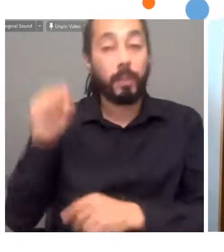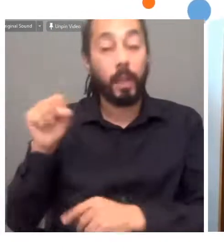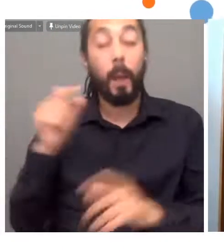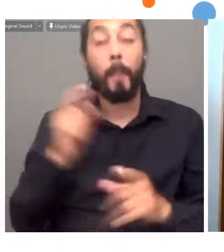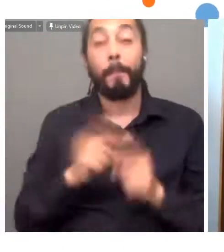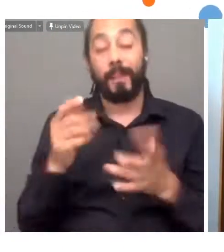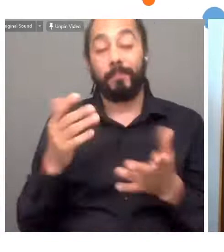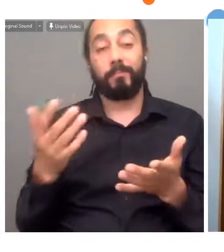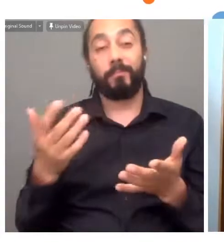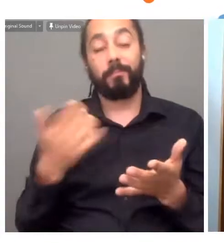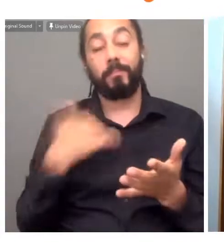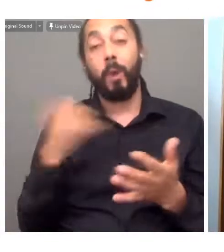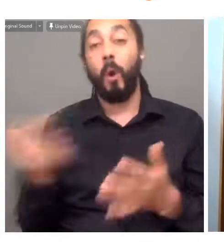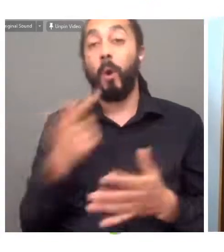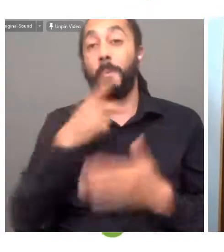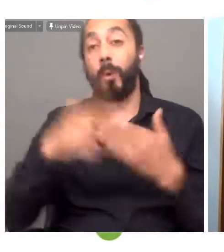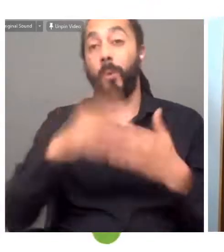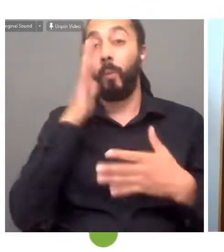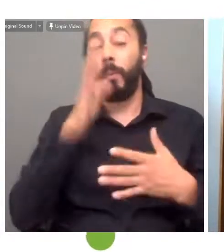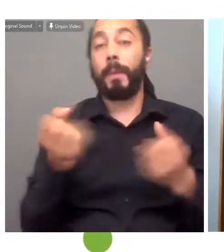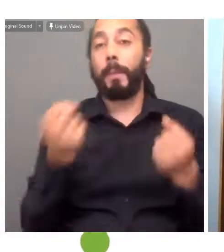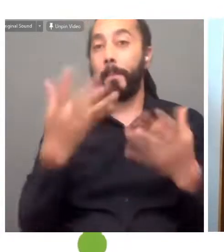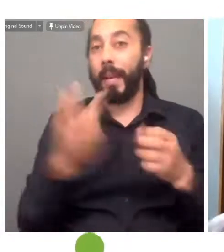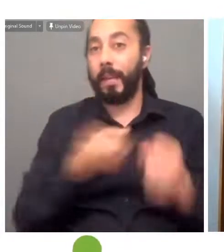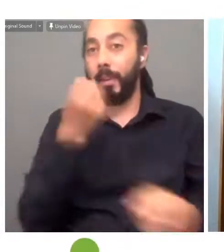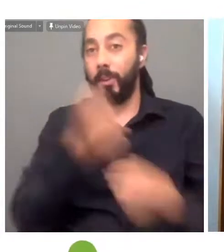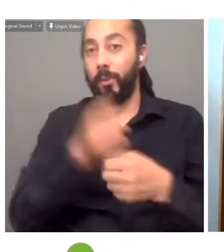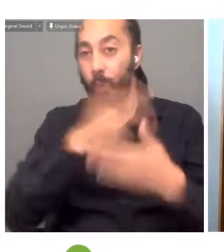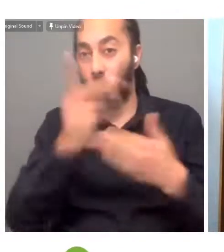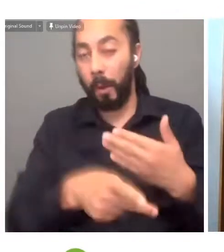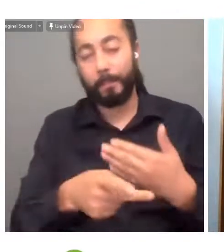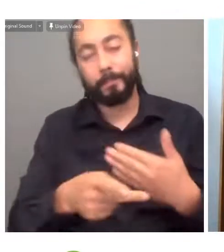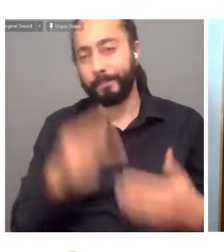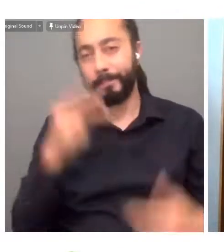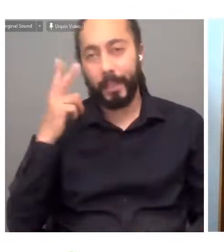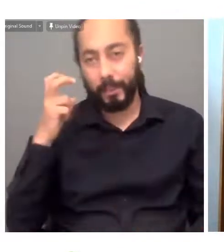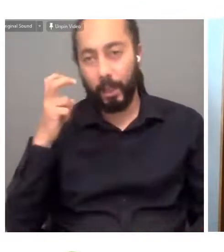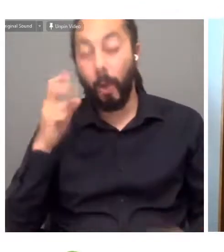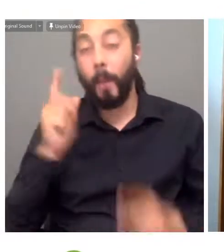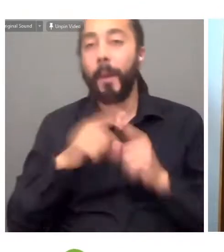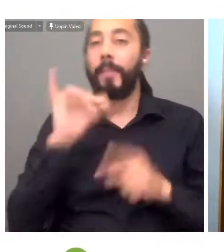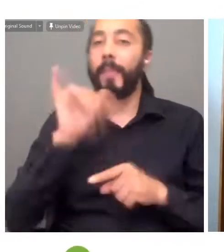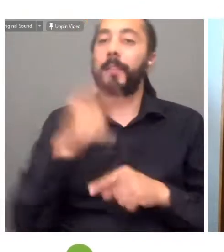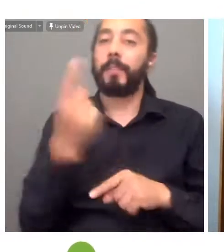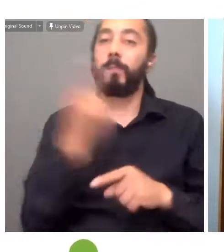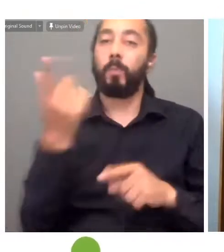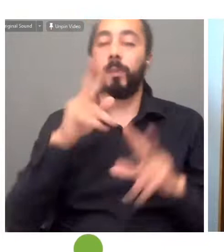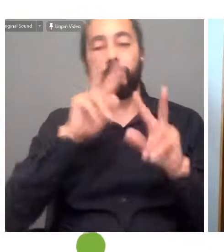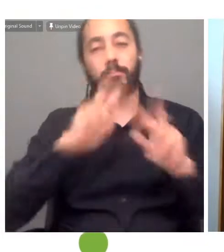not, but definitely this is something that, this is one of the elements that would be looked at. Okay.